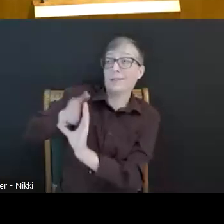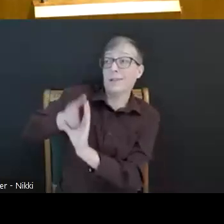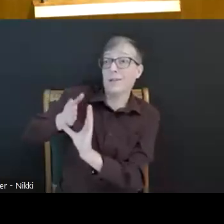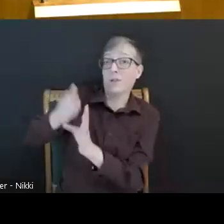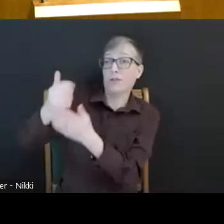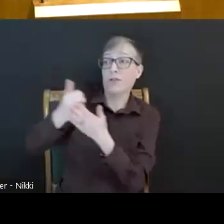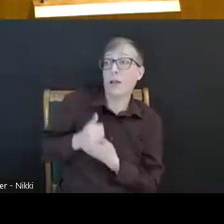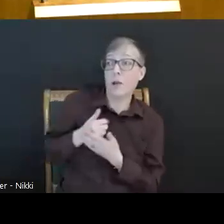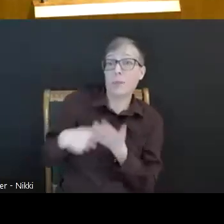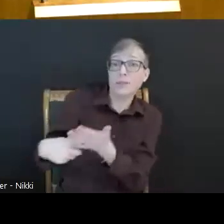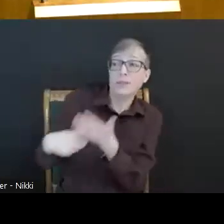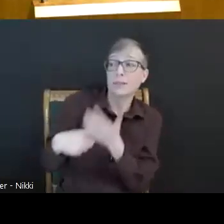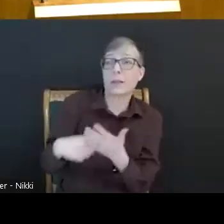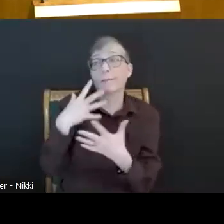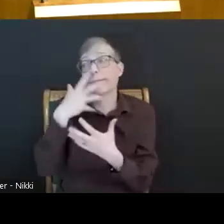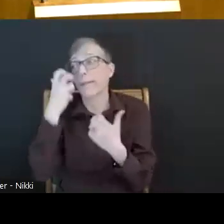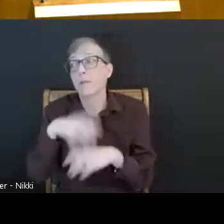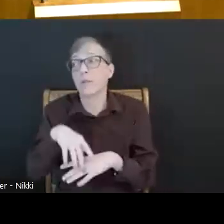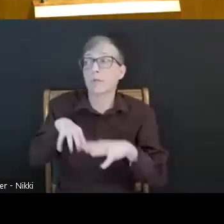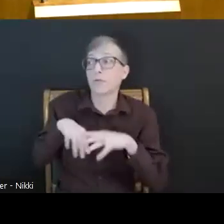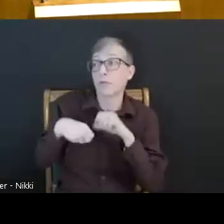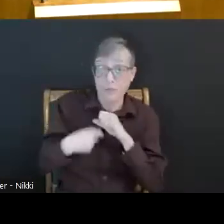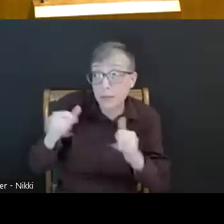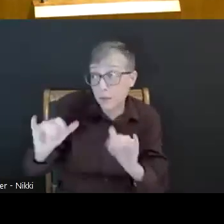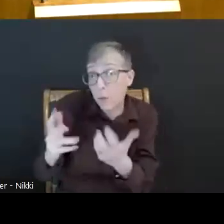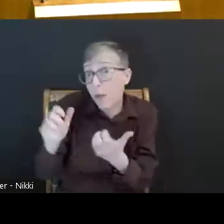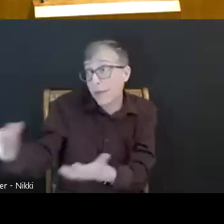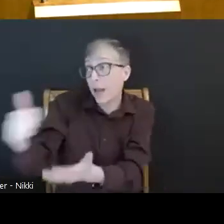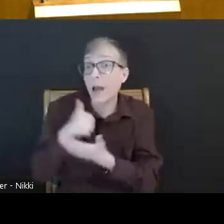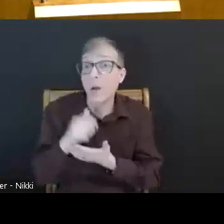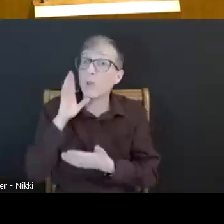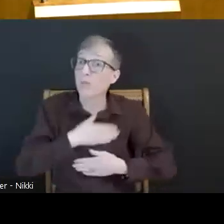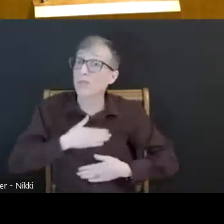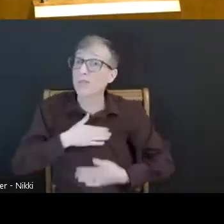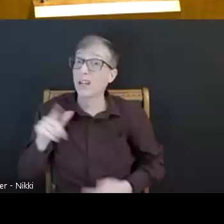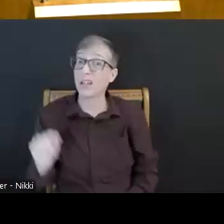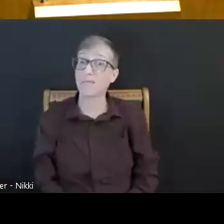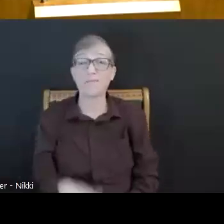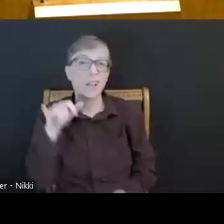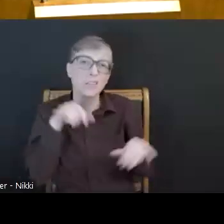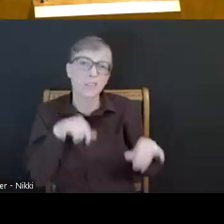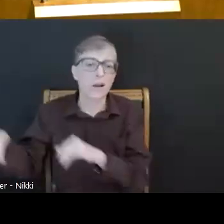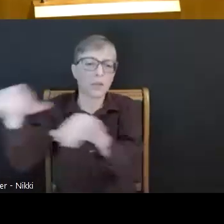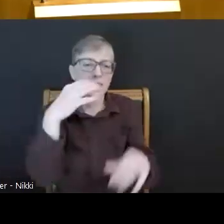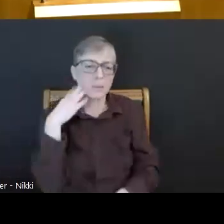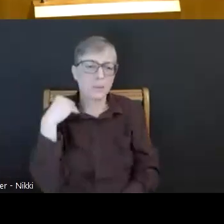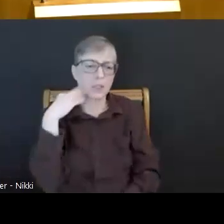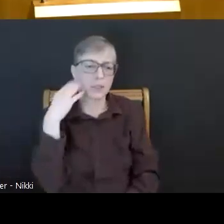grief. Right now, I'd still like and appreciate this help." So this is fairly common.